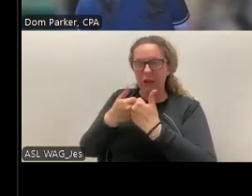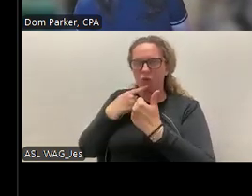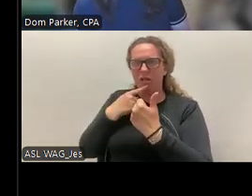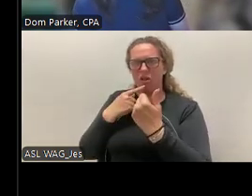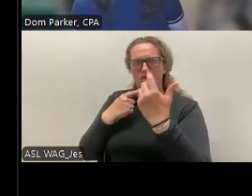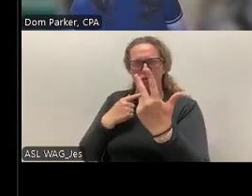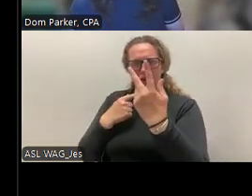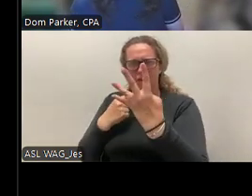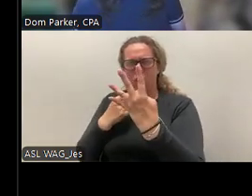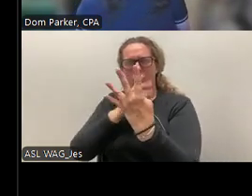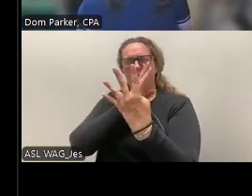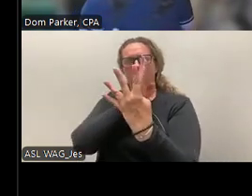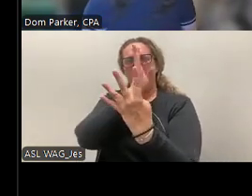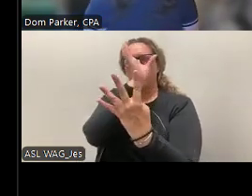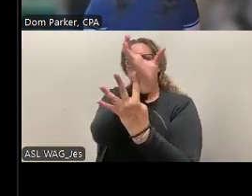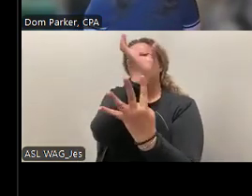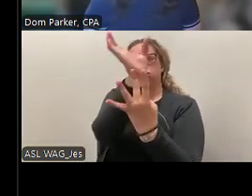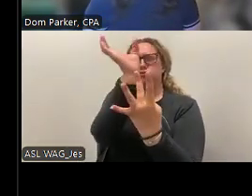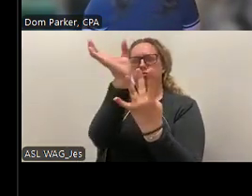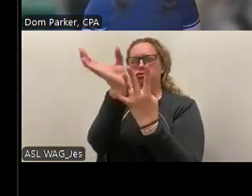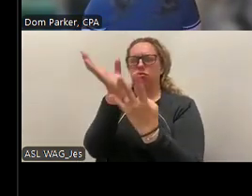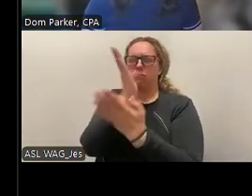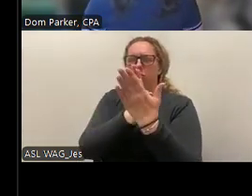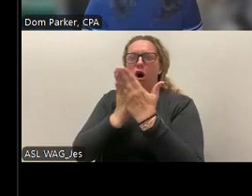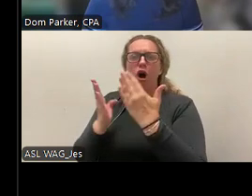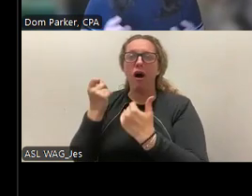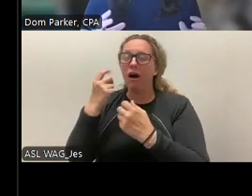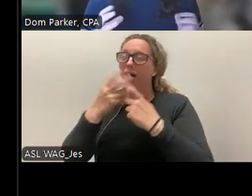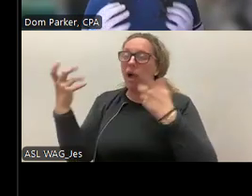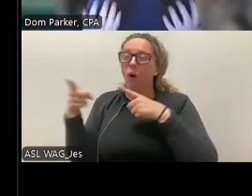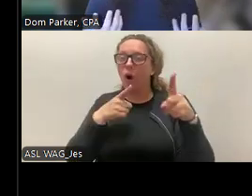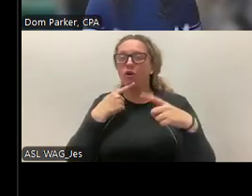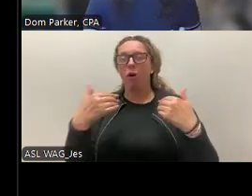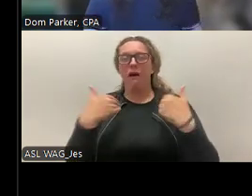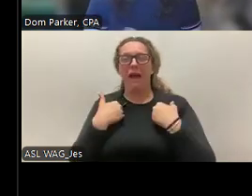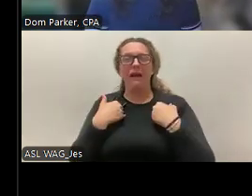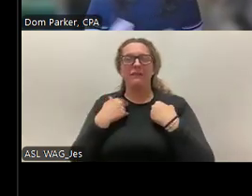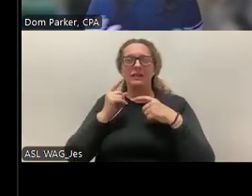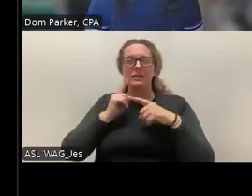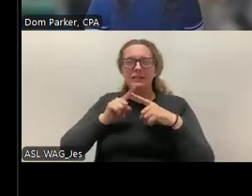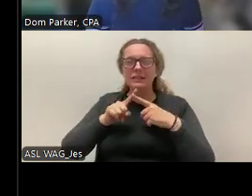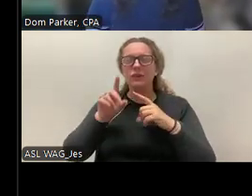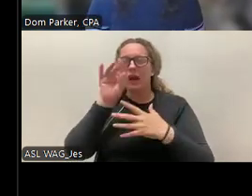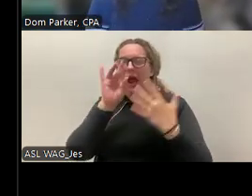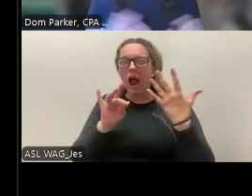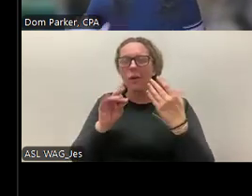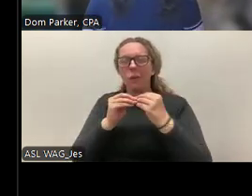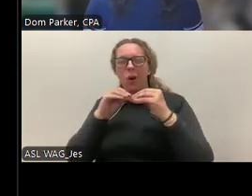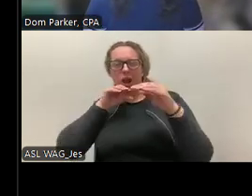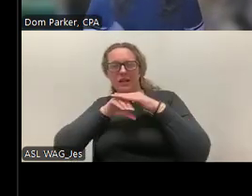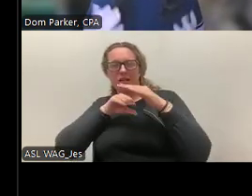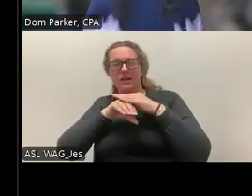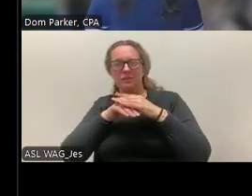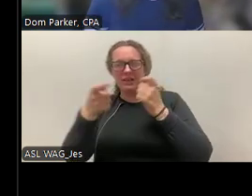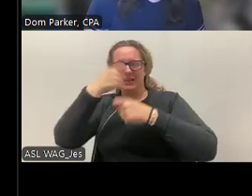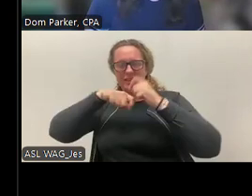on. And by having, how you can do things in an accessible way, instead of having down the bottom,